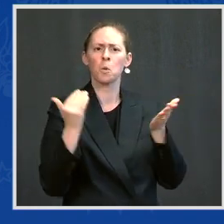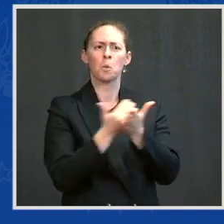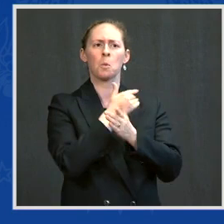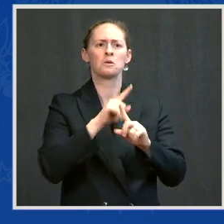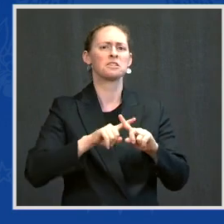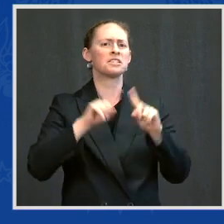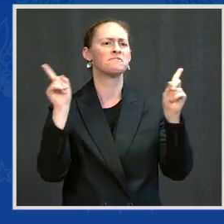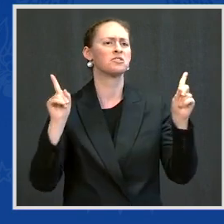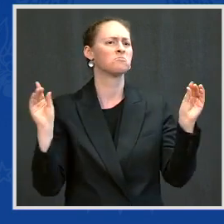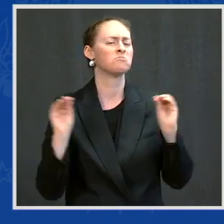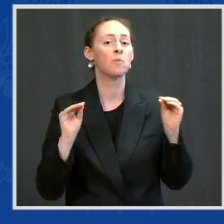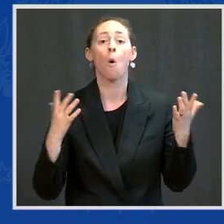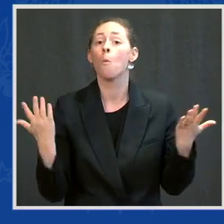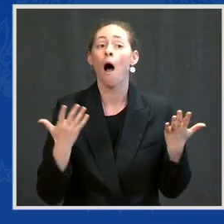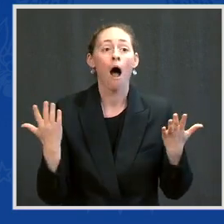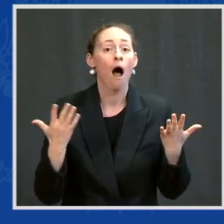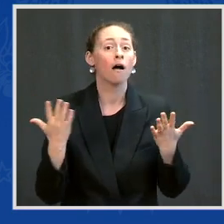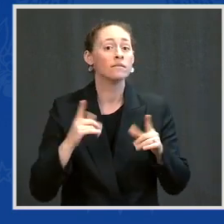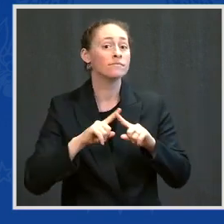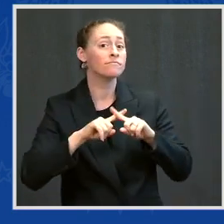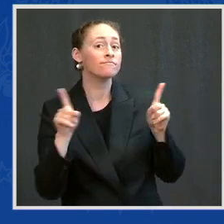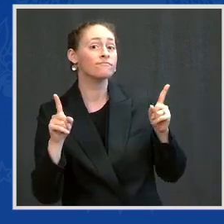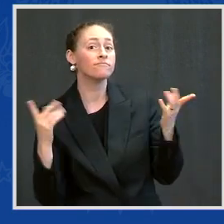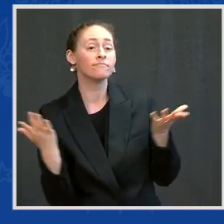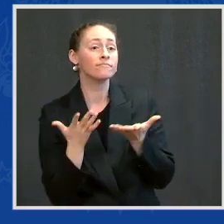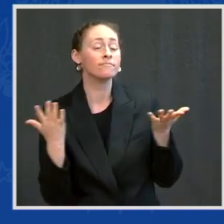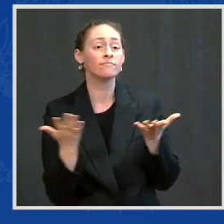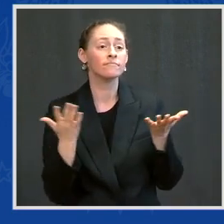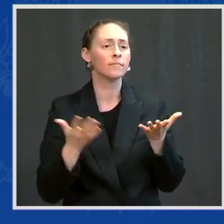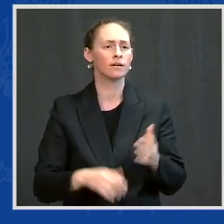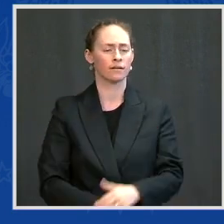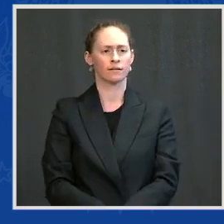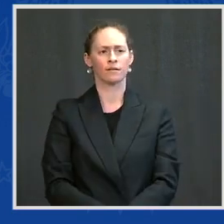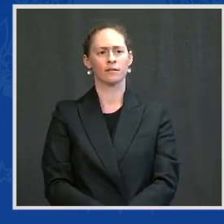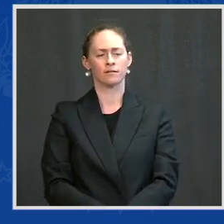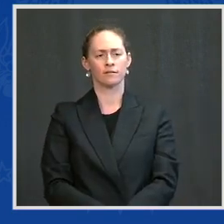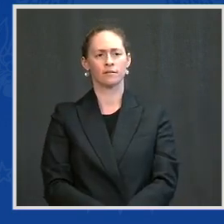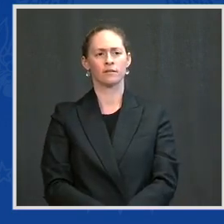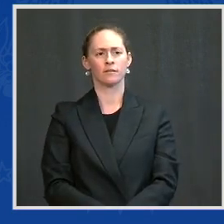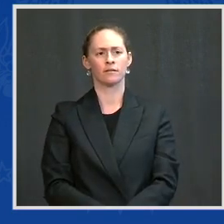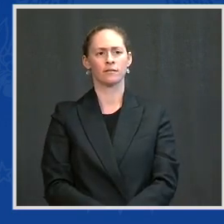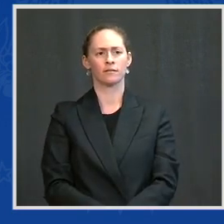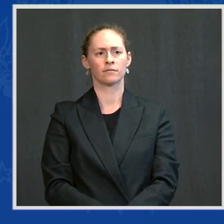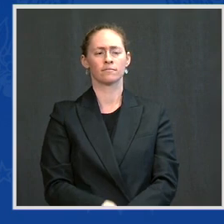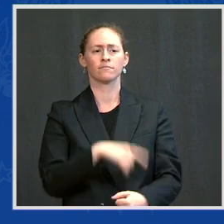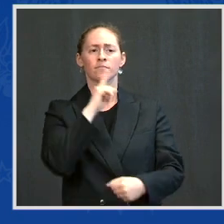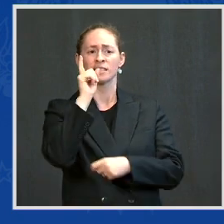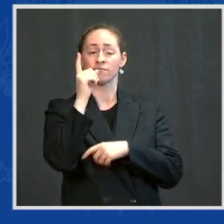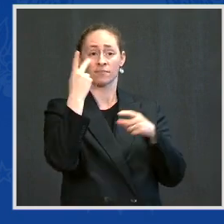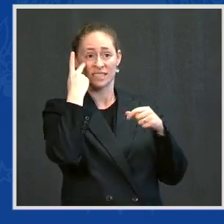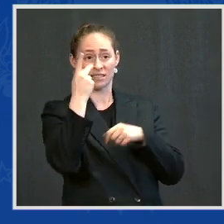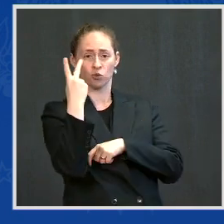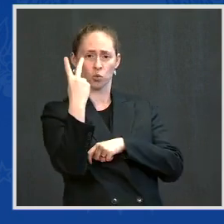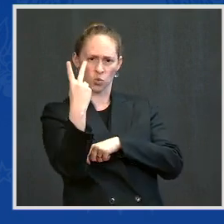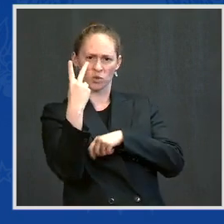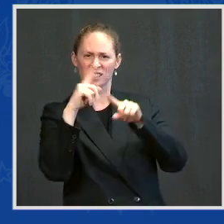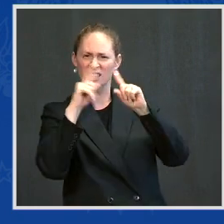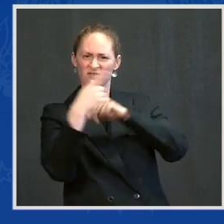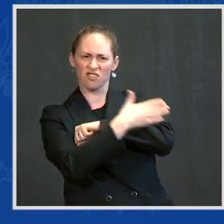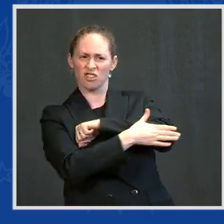in. The shift is that we still need a two-state solution. It is the only answer,